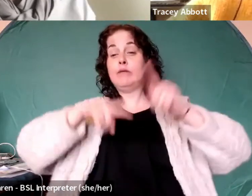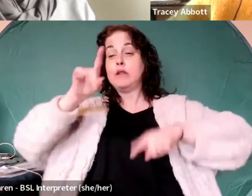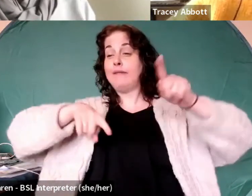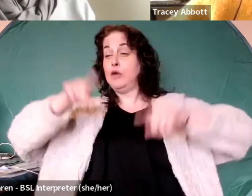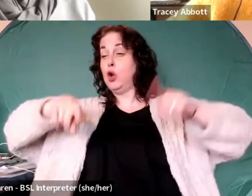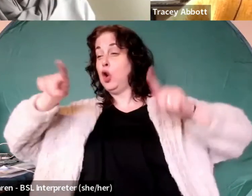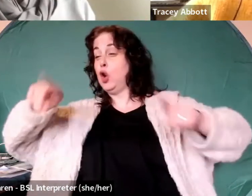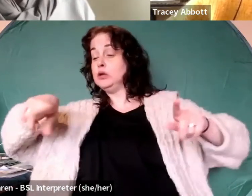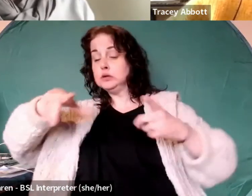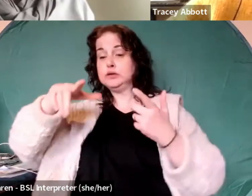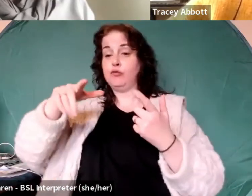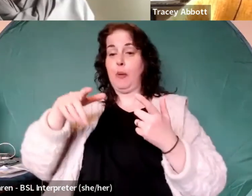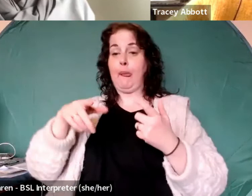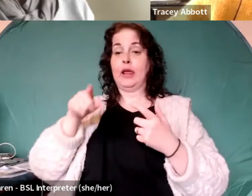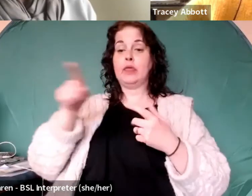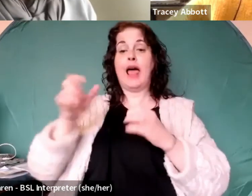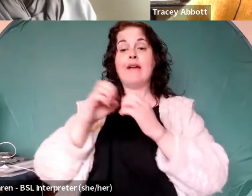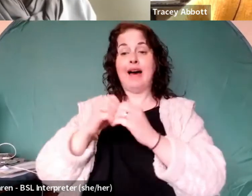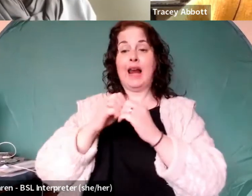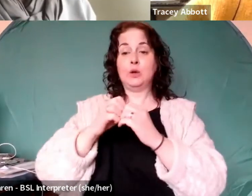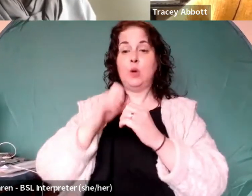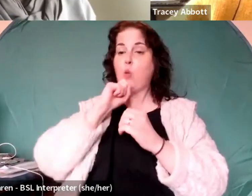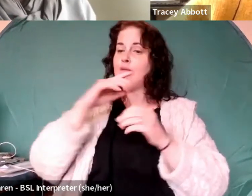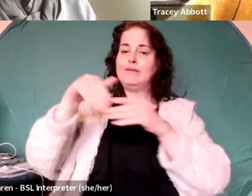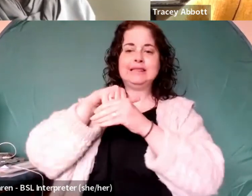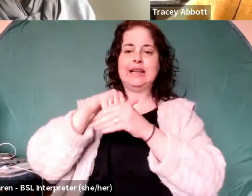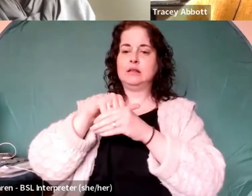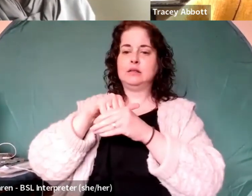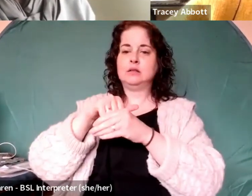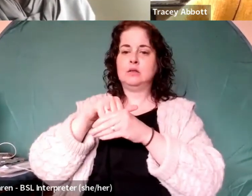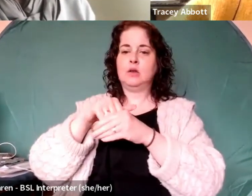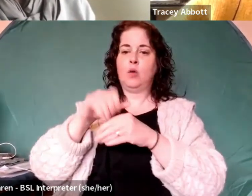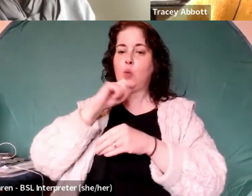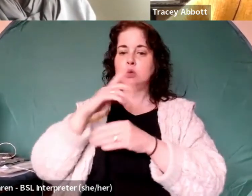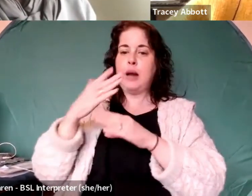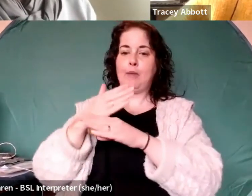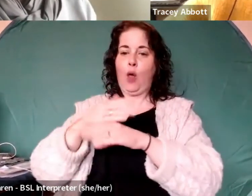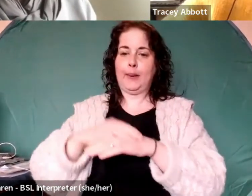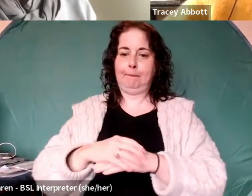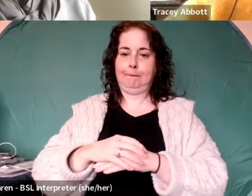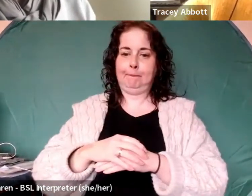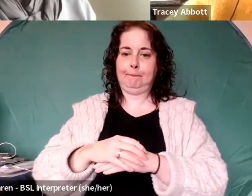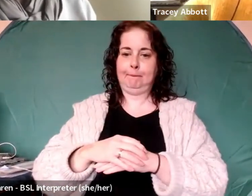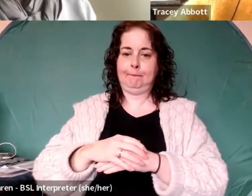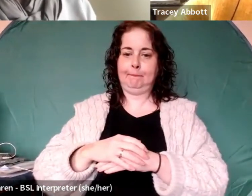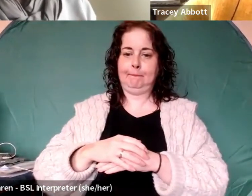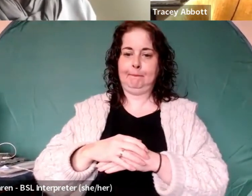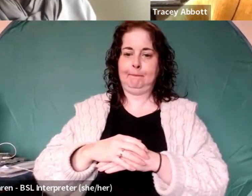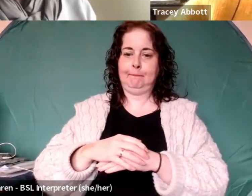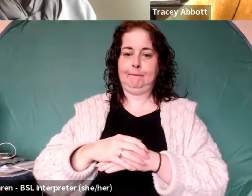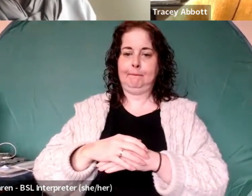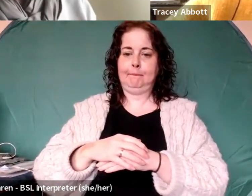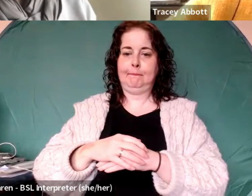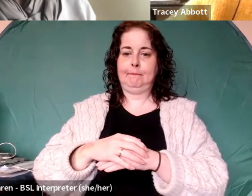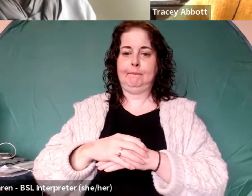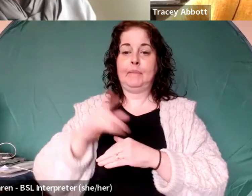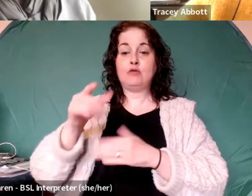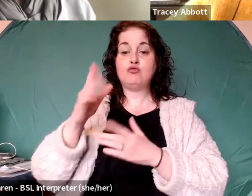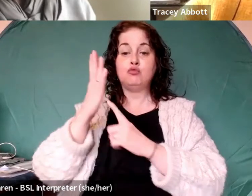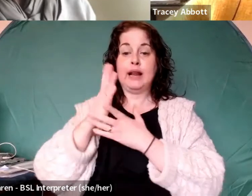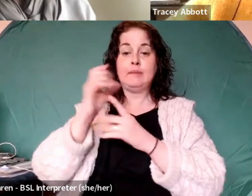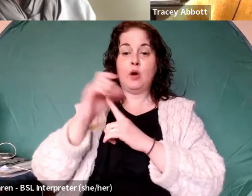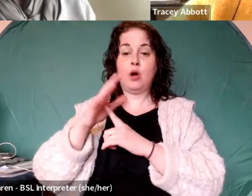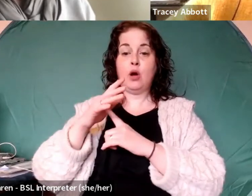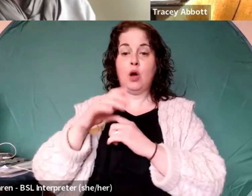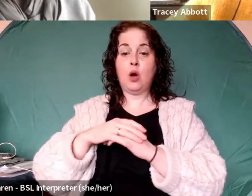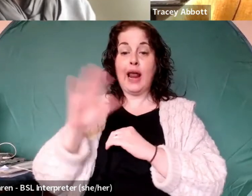well. So their values will not fit into Evenbreak, and we wouldn't employ them. Which so makes sense. That's really important. Oh,